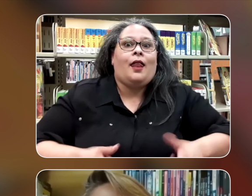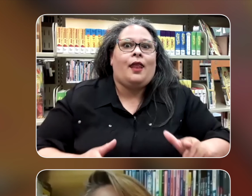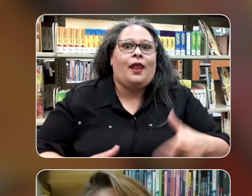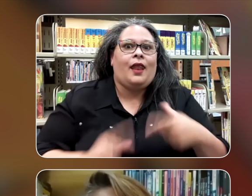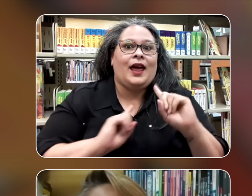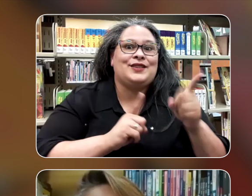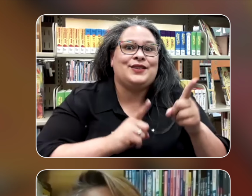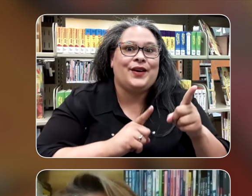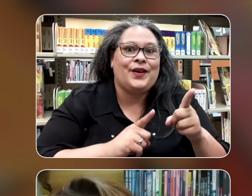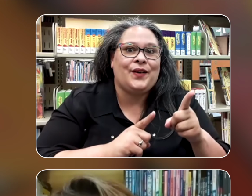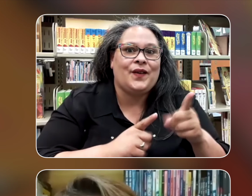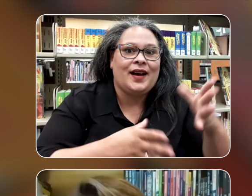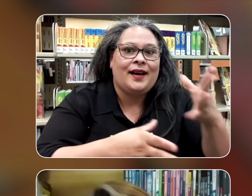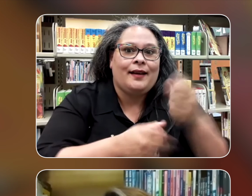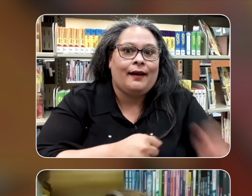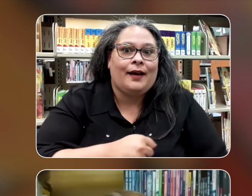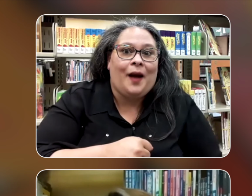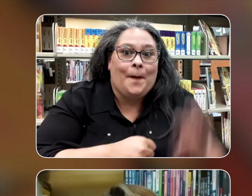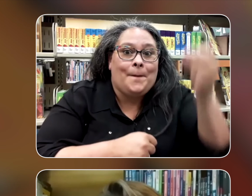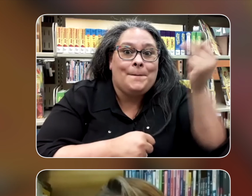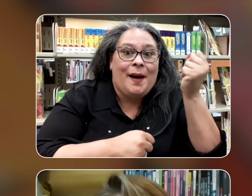and get a puppy.